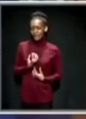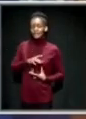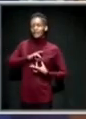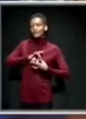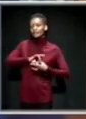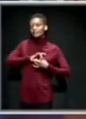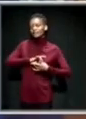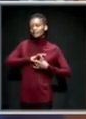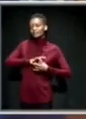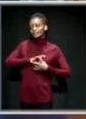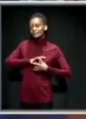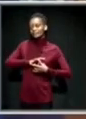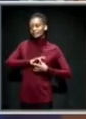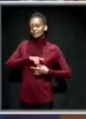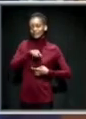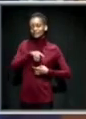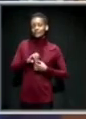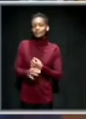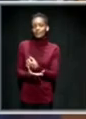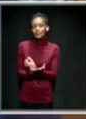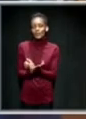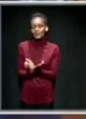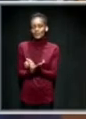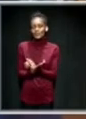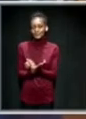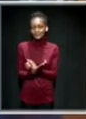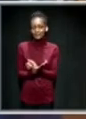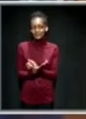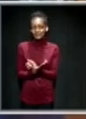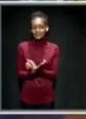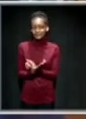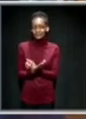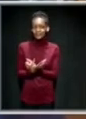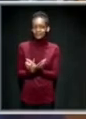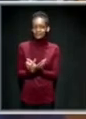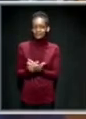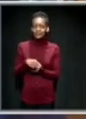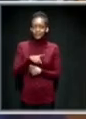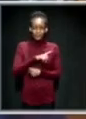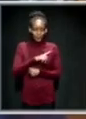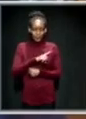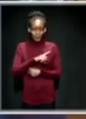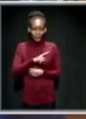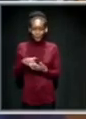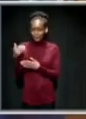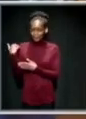the province and can relate to the province having spent some time there,